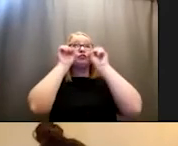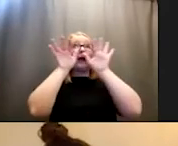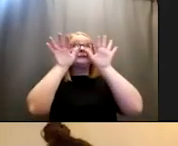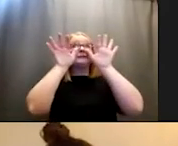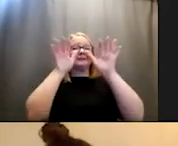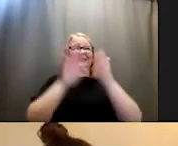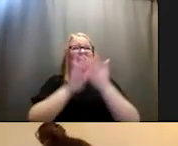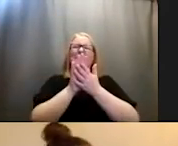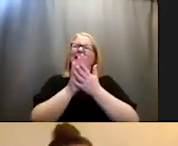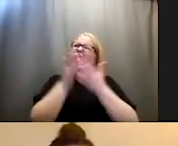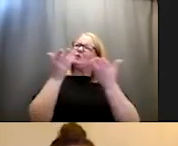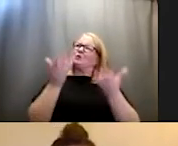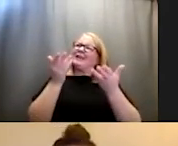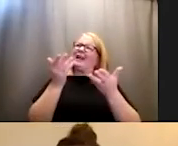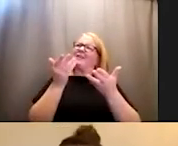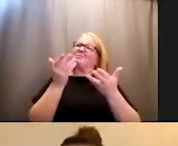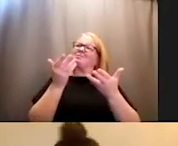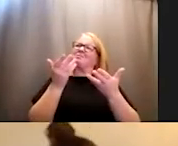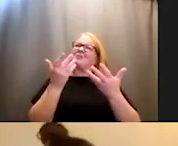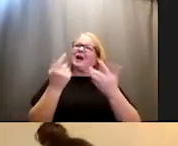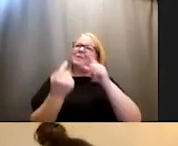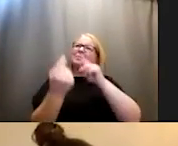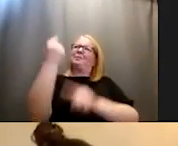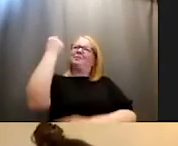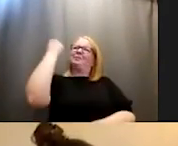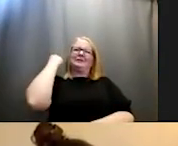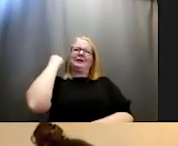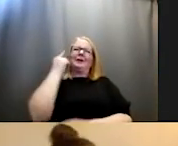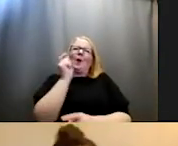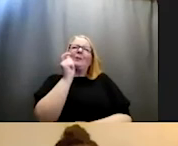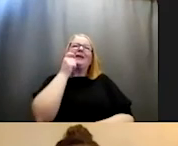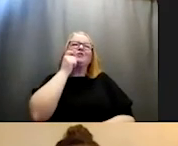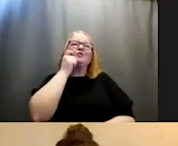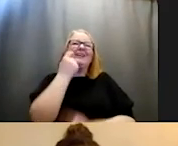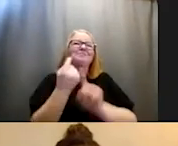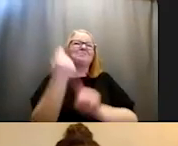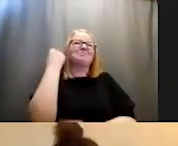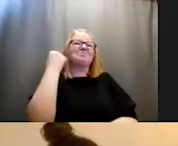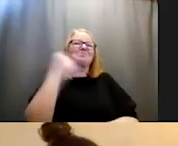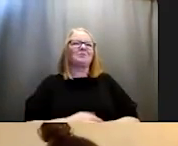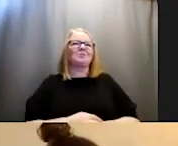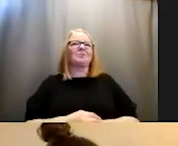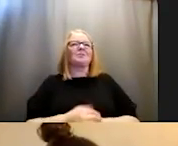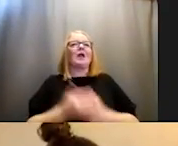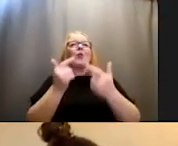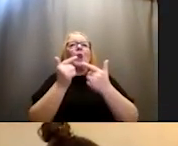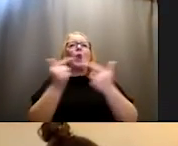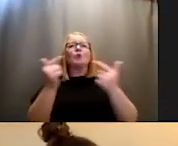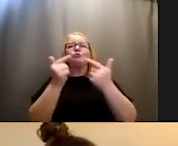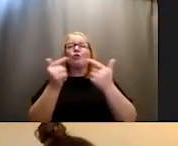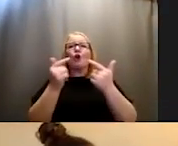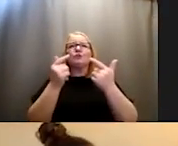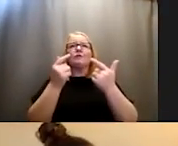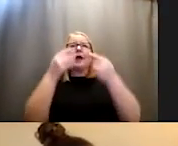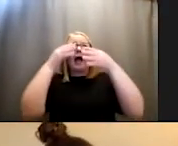terms of marketing, but was quite controversial and tongue-in-cheek. And then one of my favourite, there's lots and lots of eyelashes to